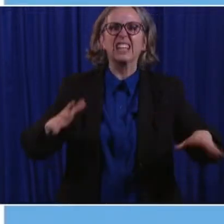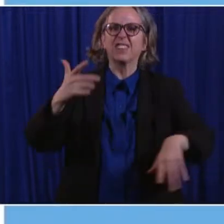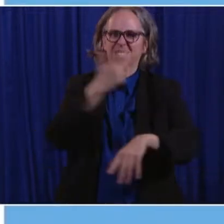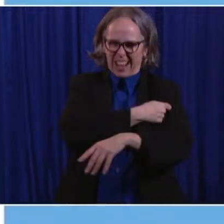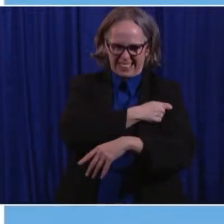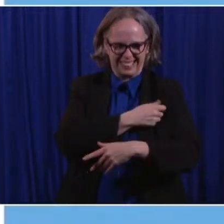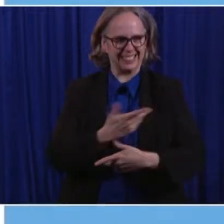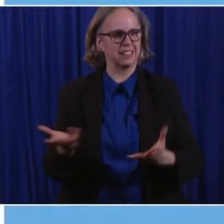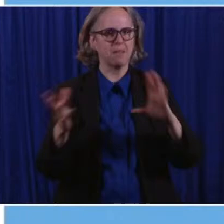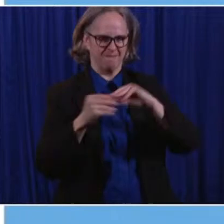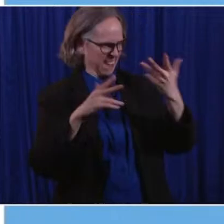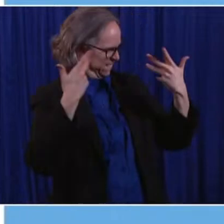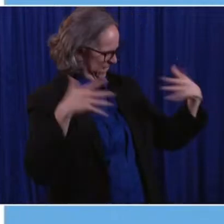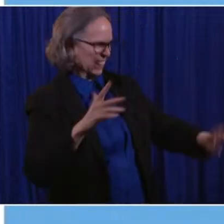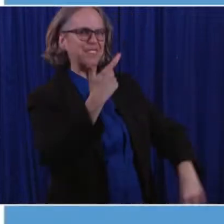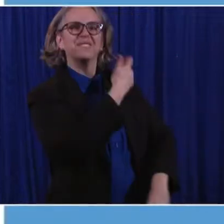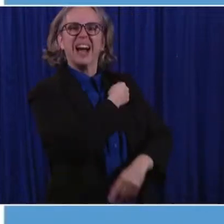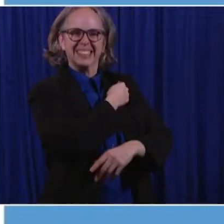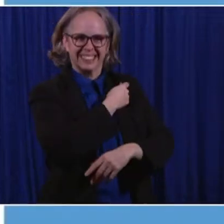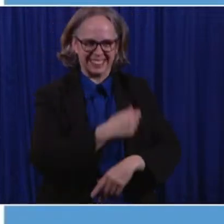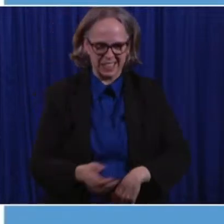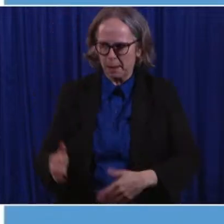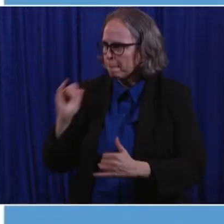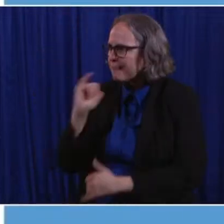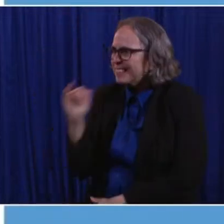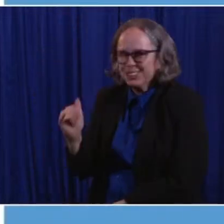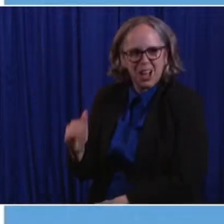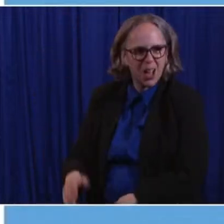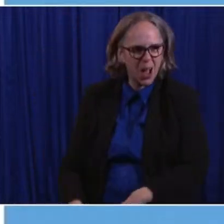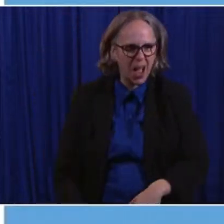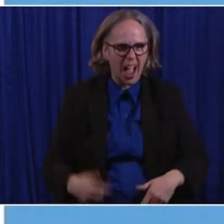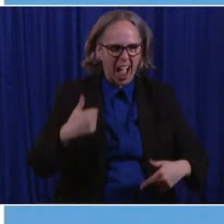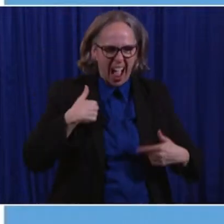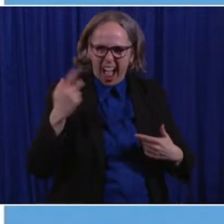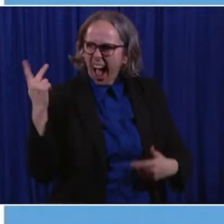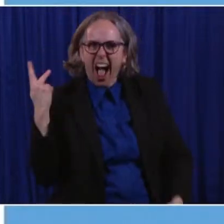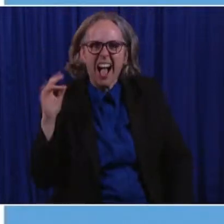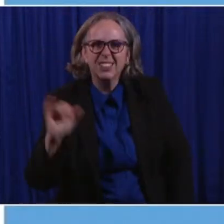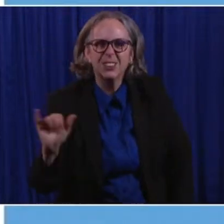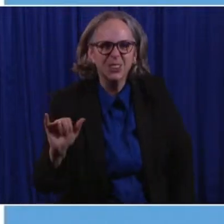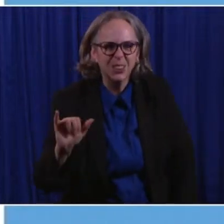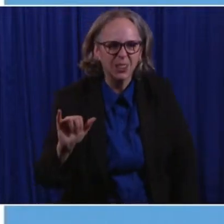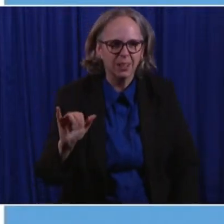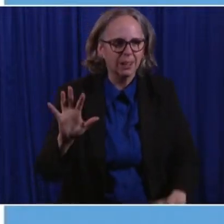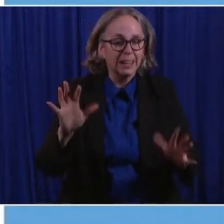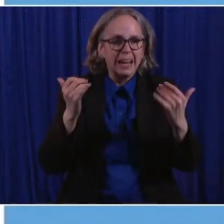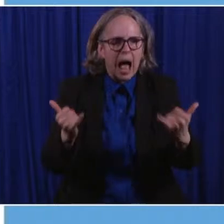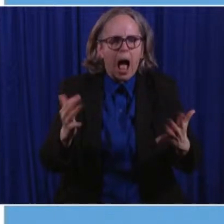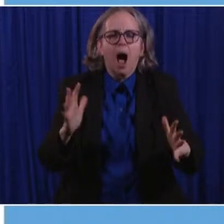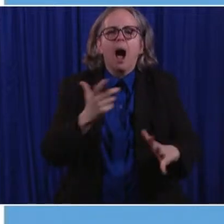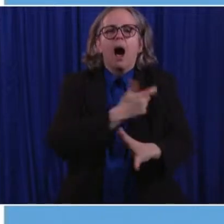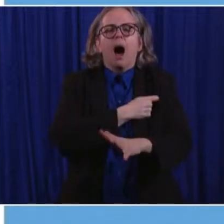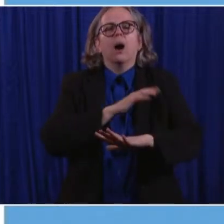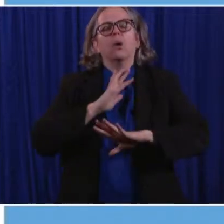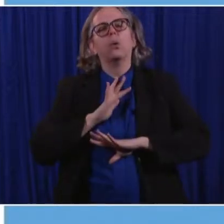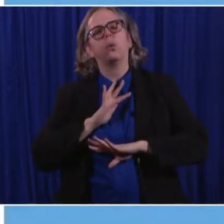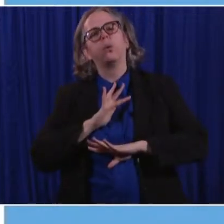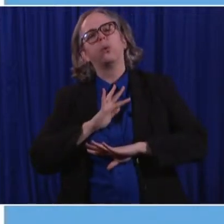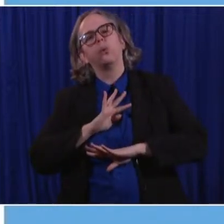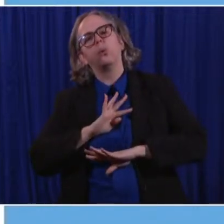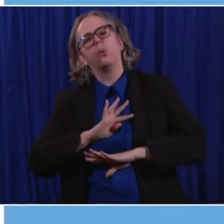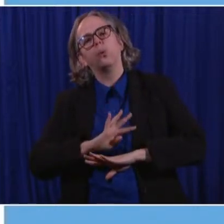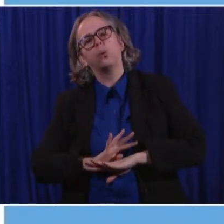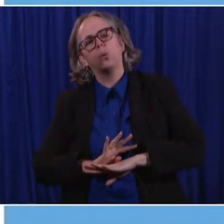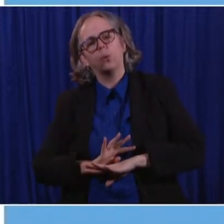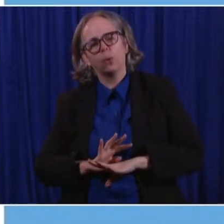got the COVID vaccine. So have I. We have too. Now that I'm vaccinated, I feel relieved, hopeful.